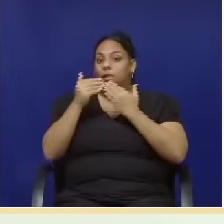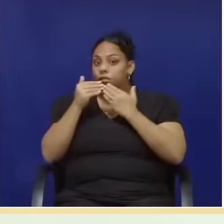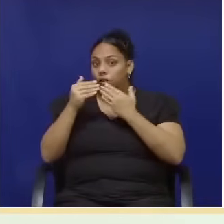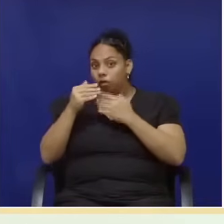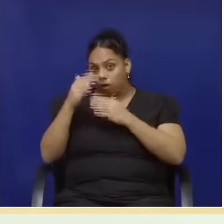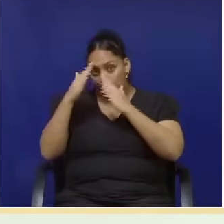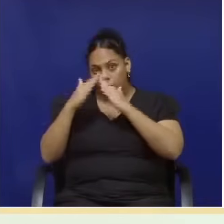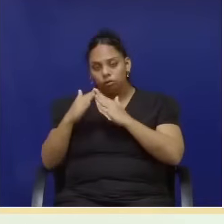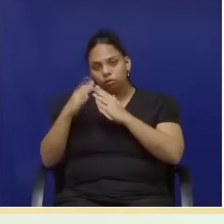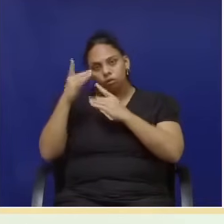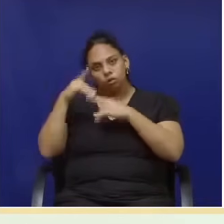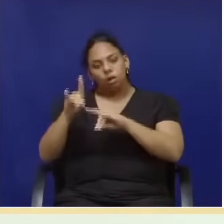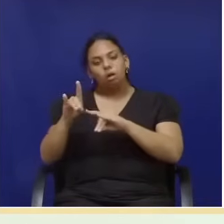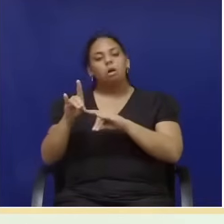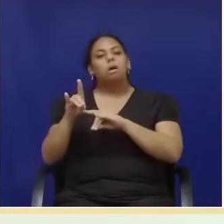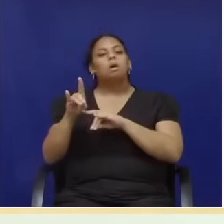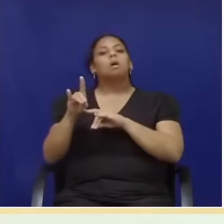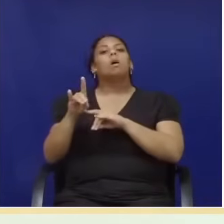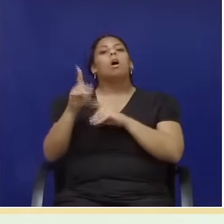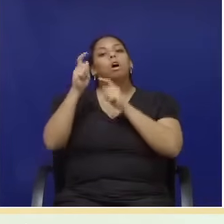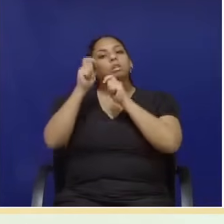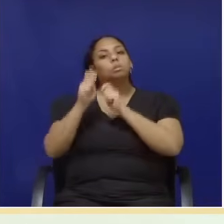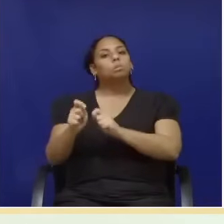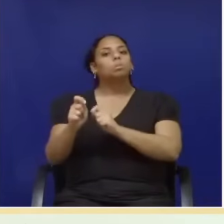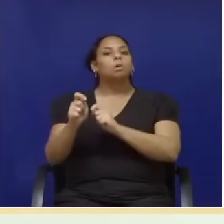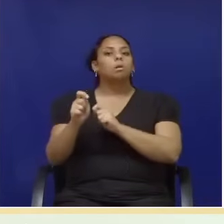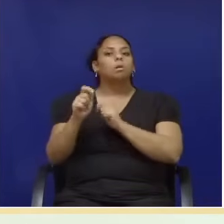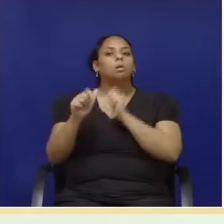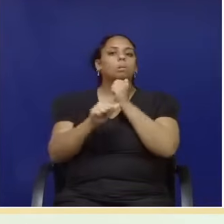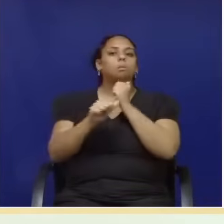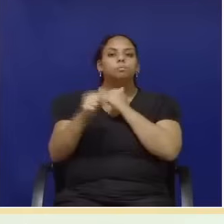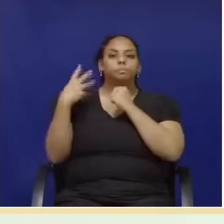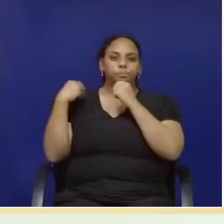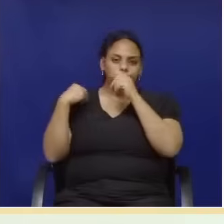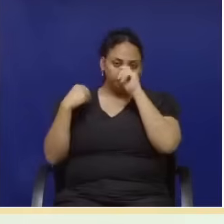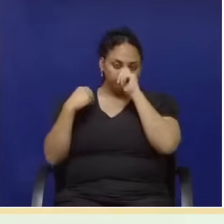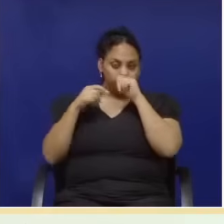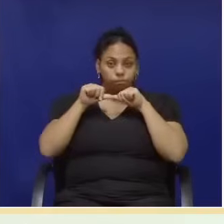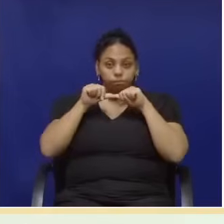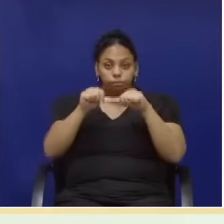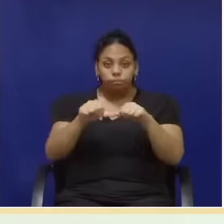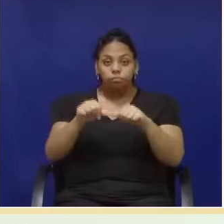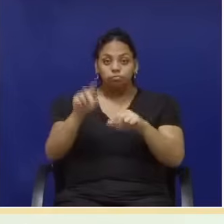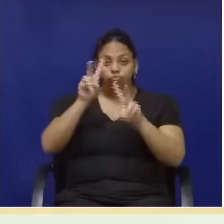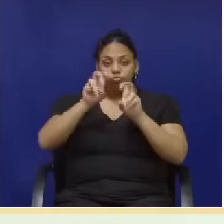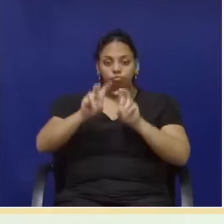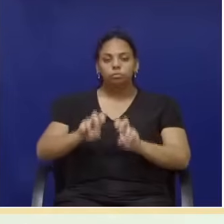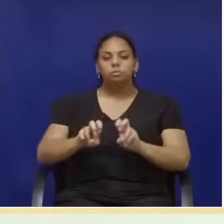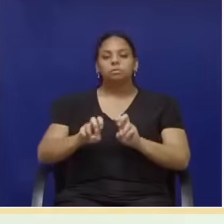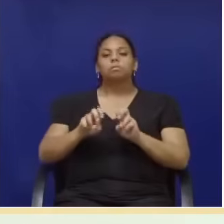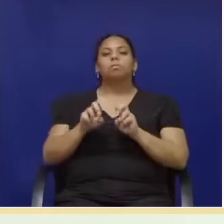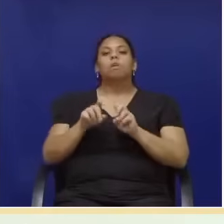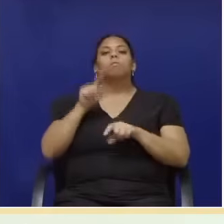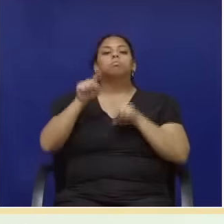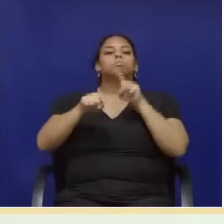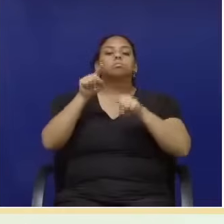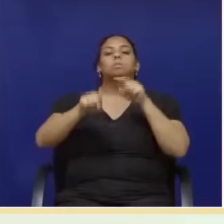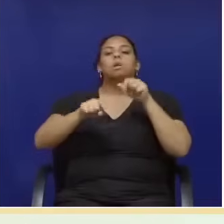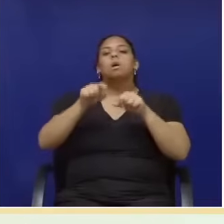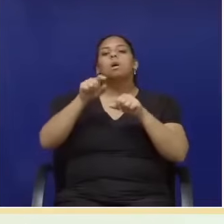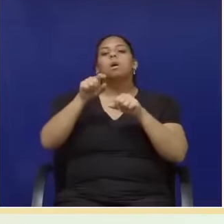Honorable Deputy Minister, given the ongoing investigation into allegations of corruption